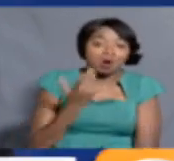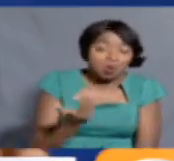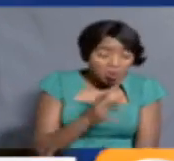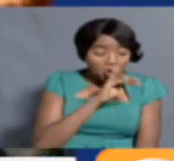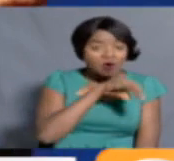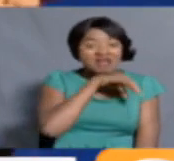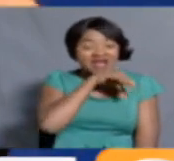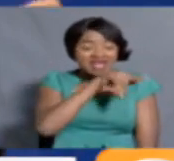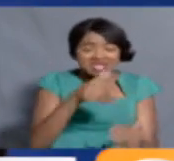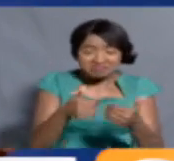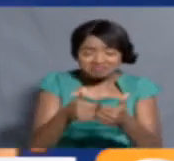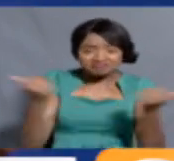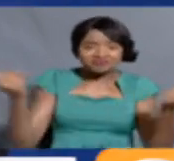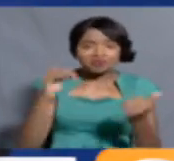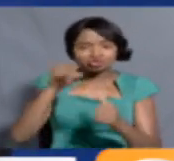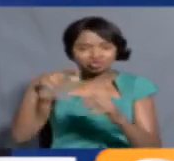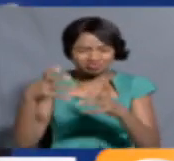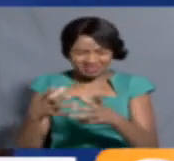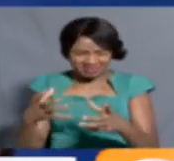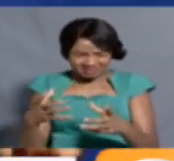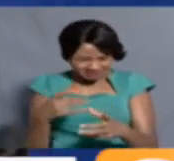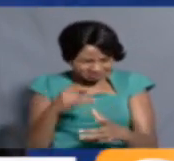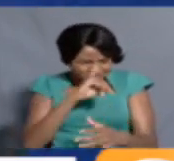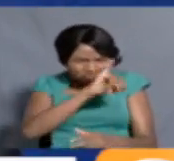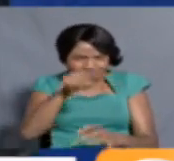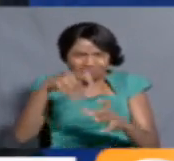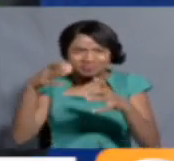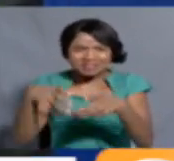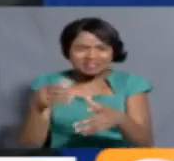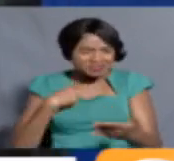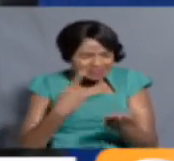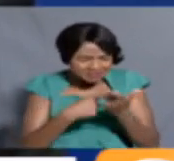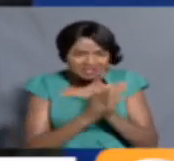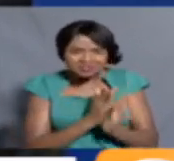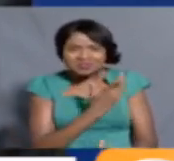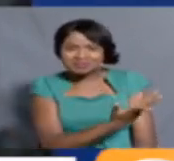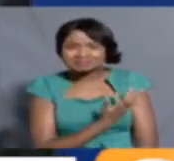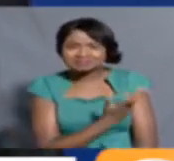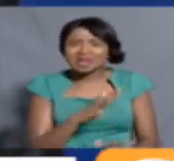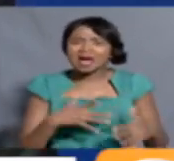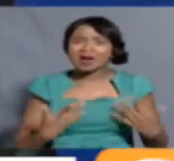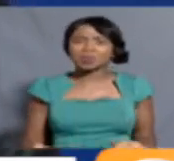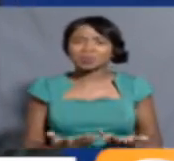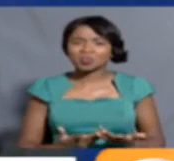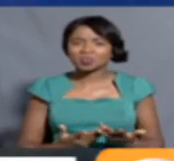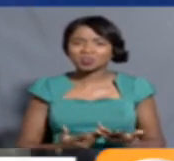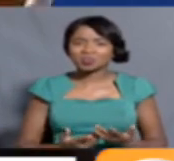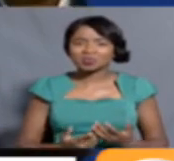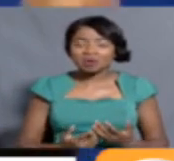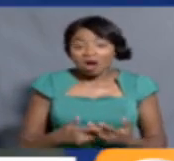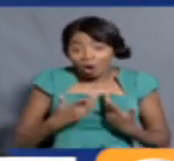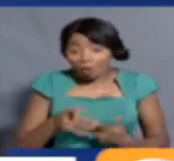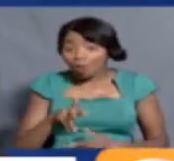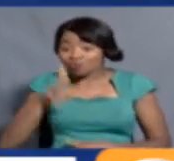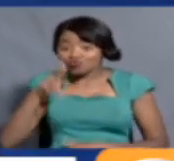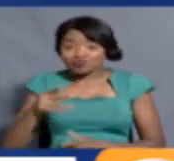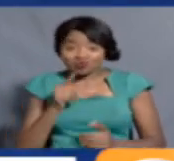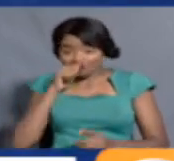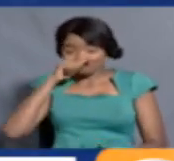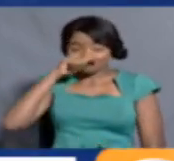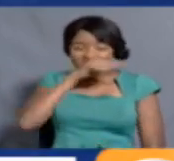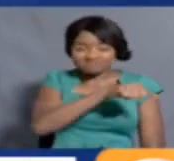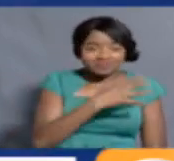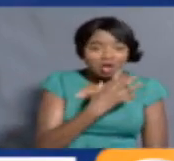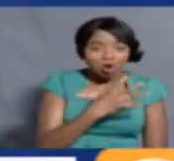anavunja Jubilee. Where do we talk about Jubilee? We will talk about huko. Uhuru anaingilia mambo ya ODM.